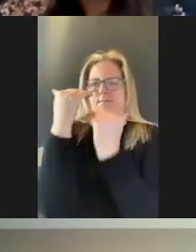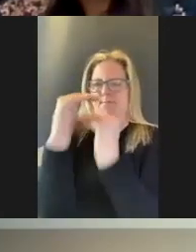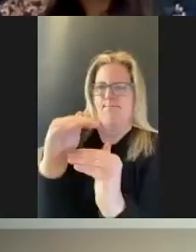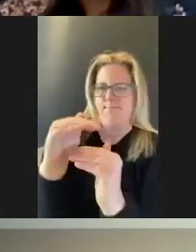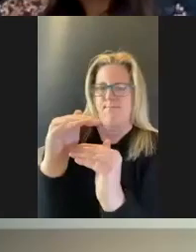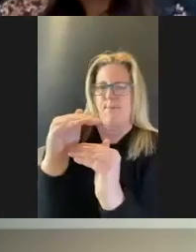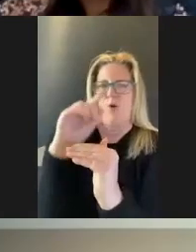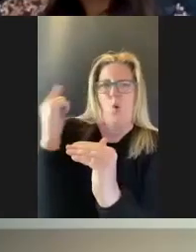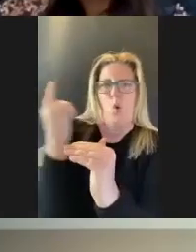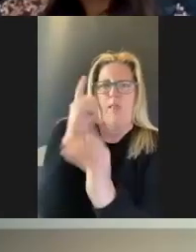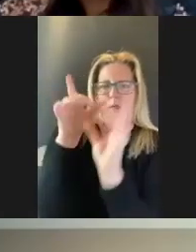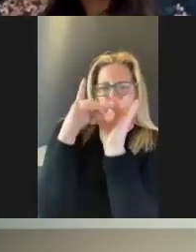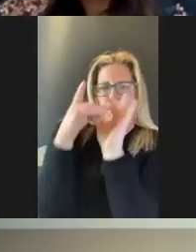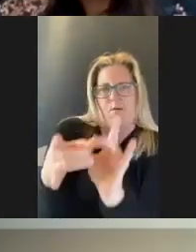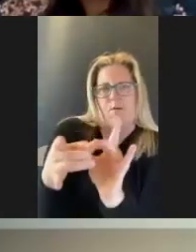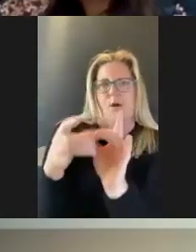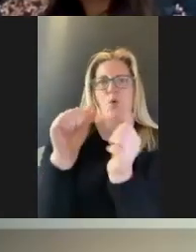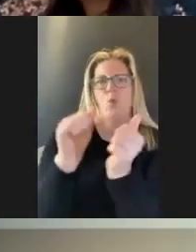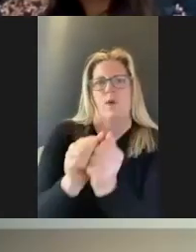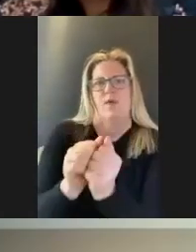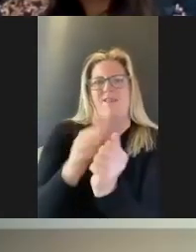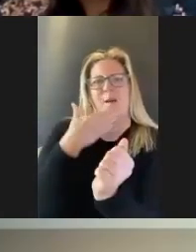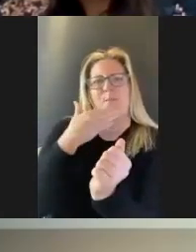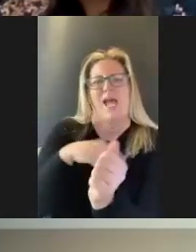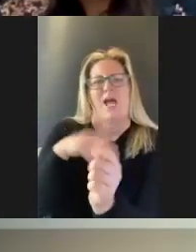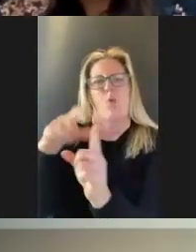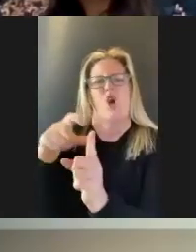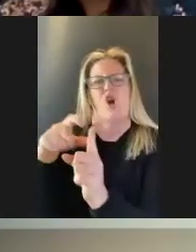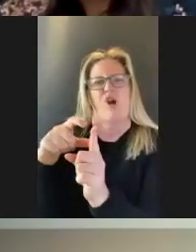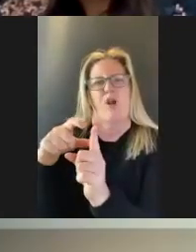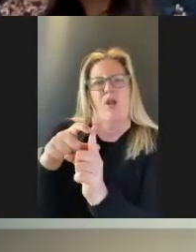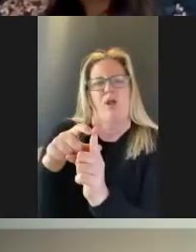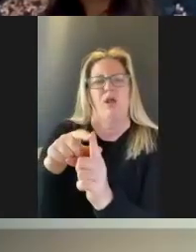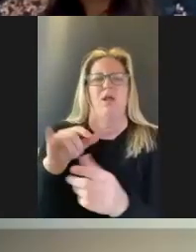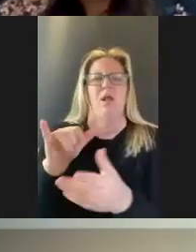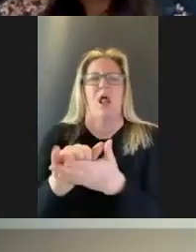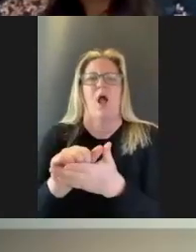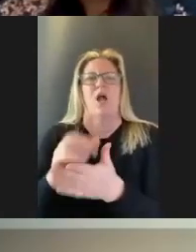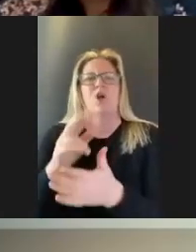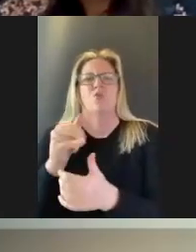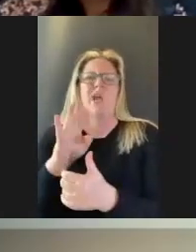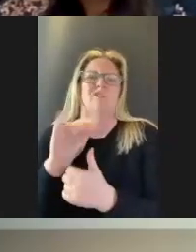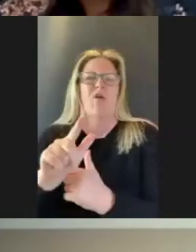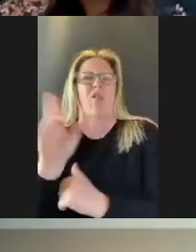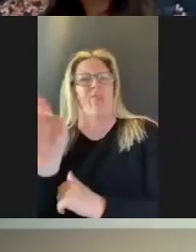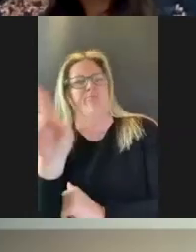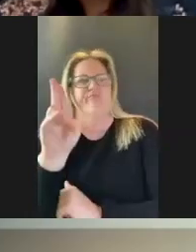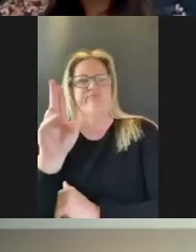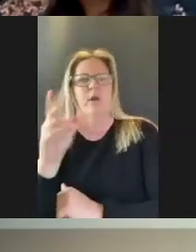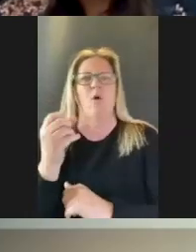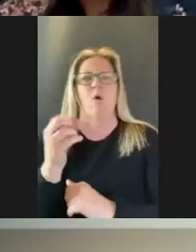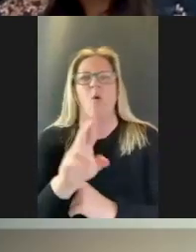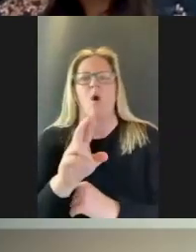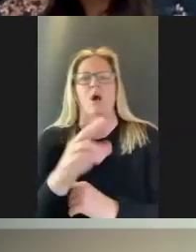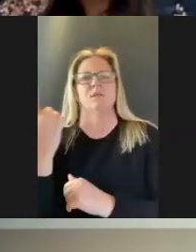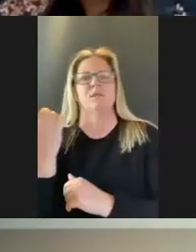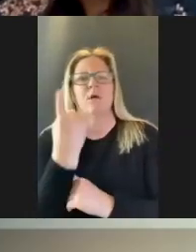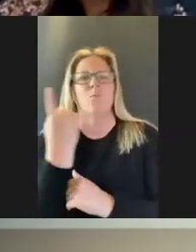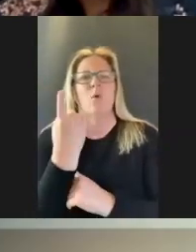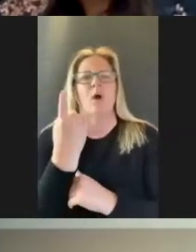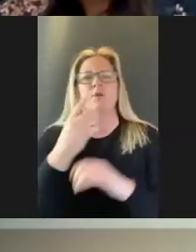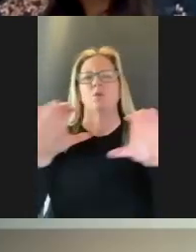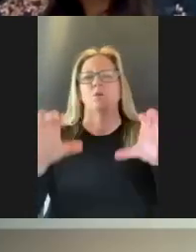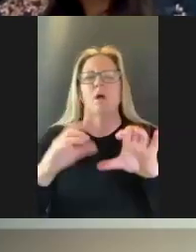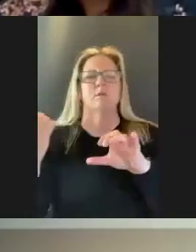framework of a bad word, of a racial epithet, or or someone that commits some type